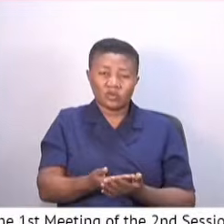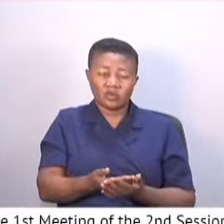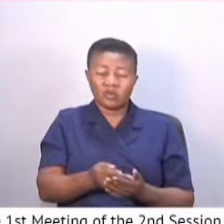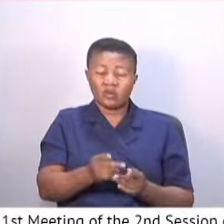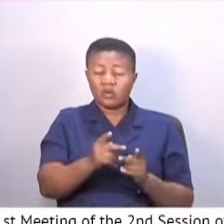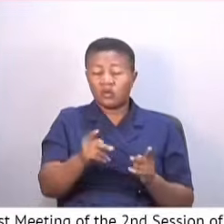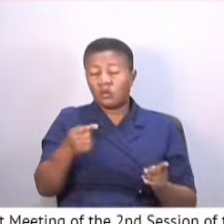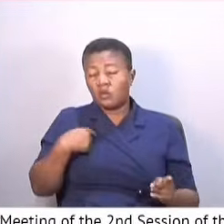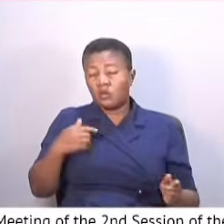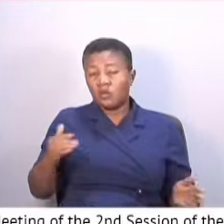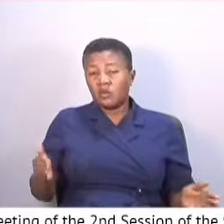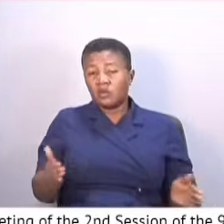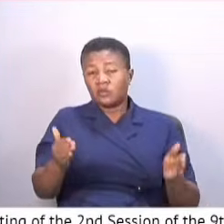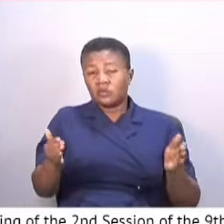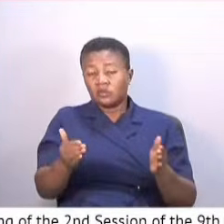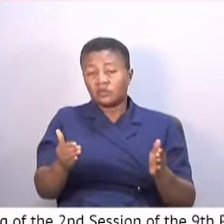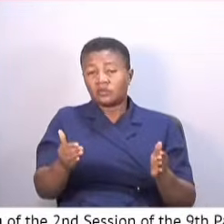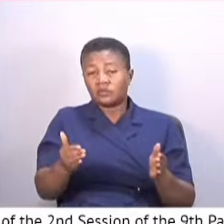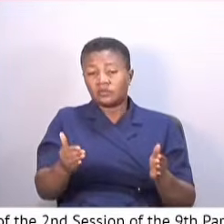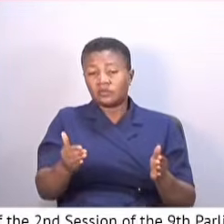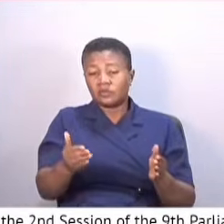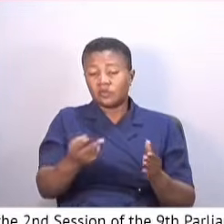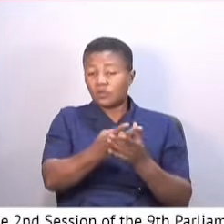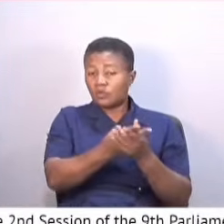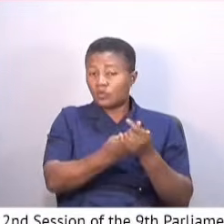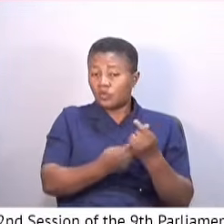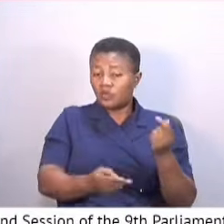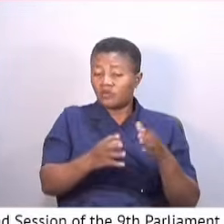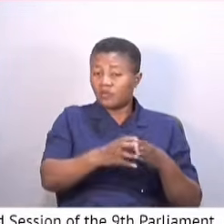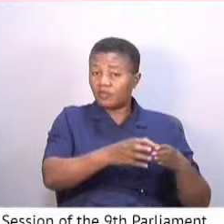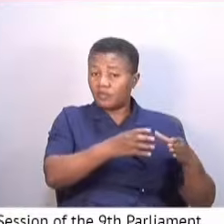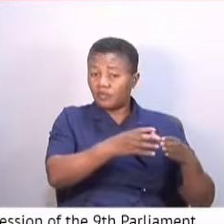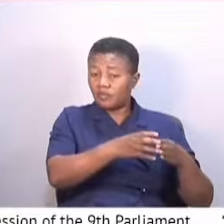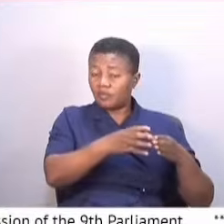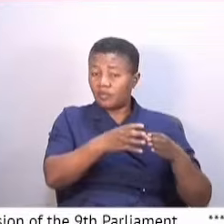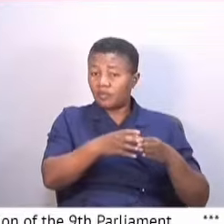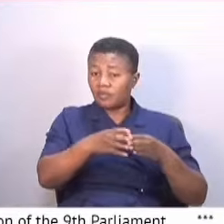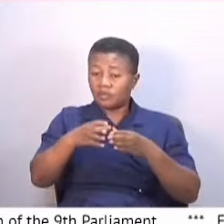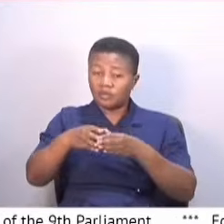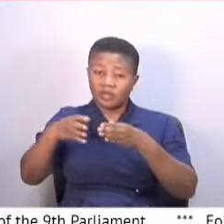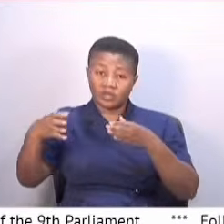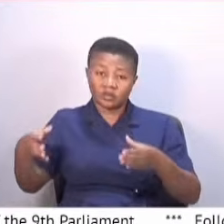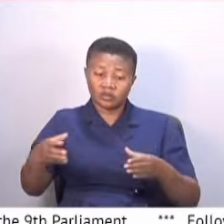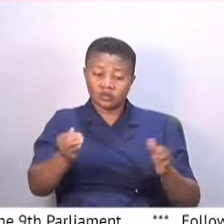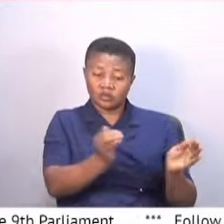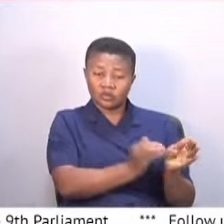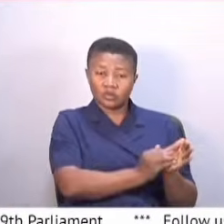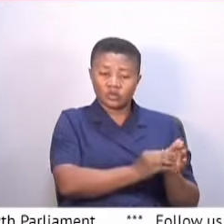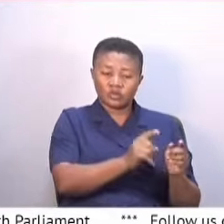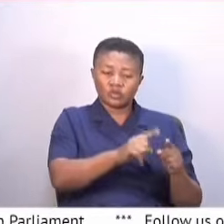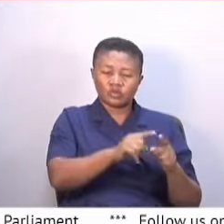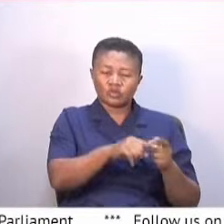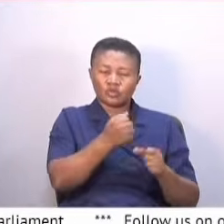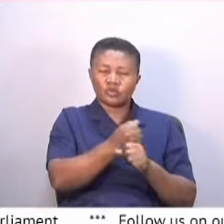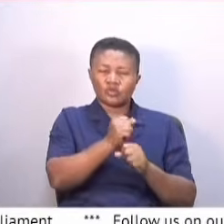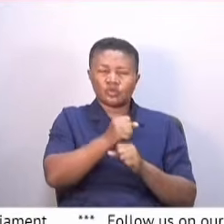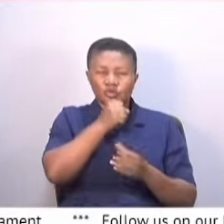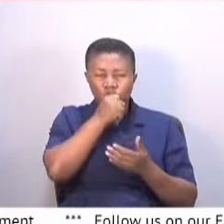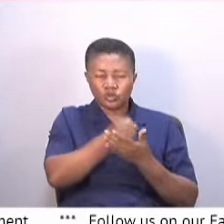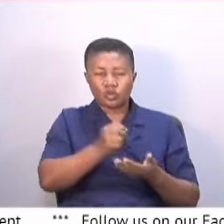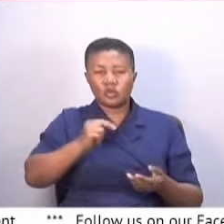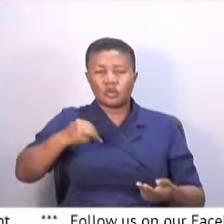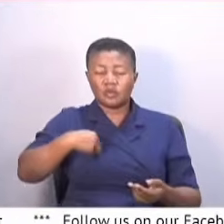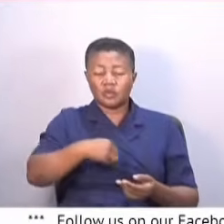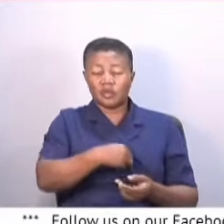will urge the respective whips to work towards attendance of members in